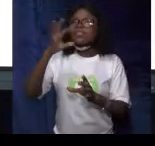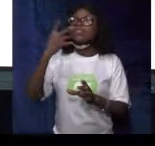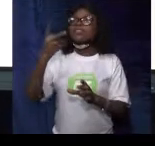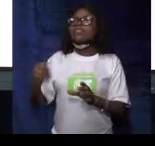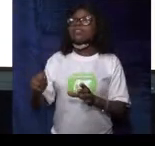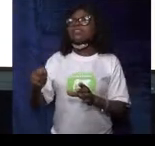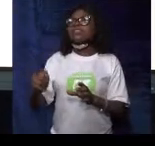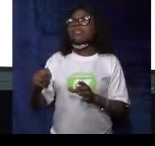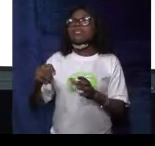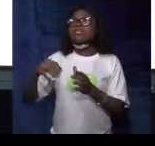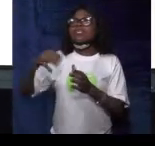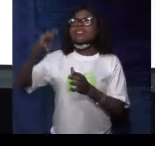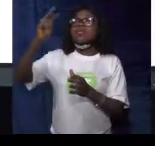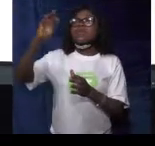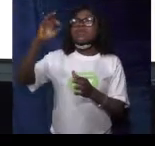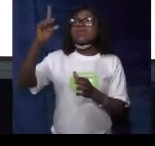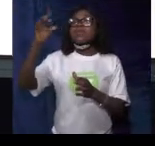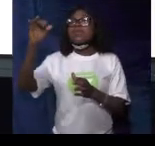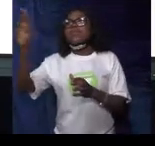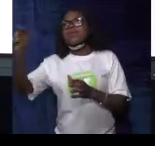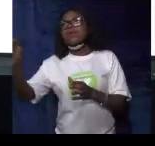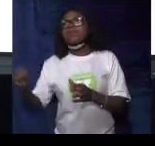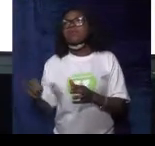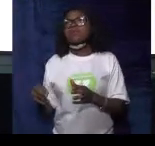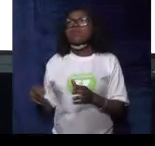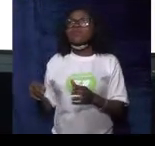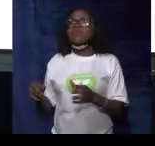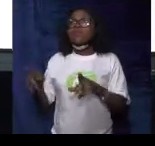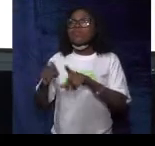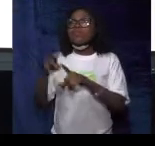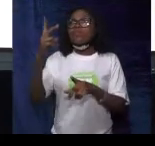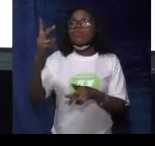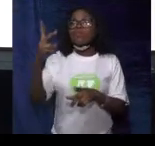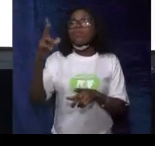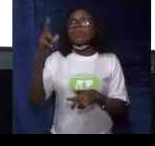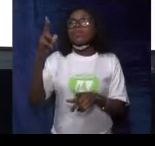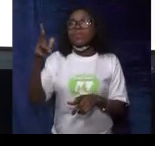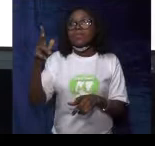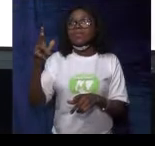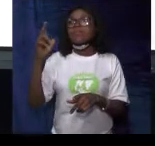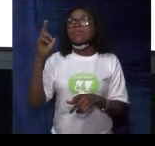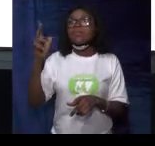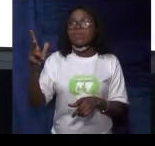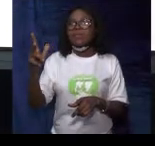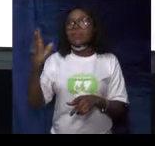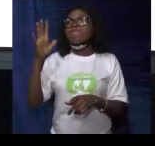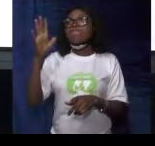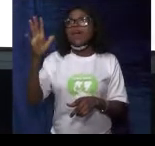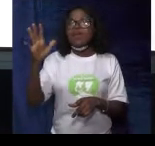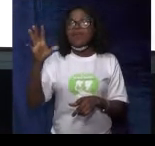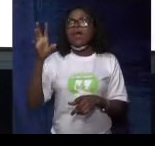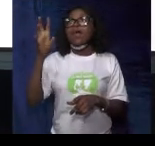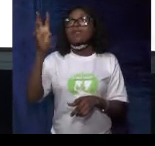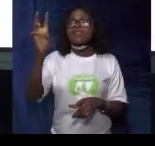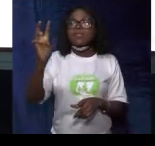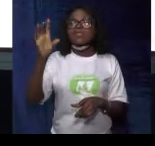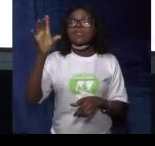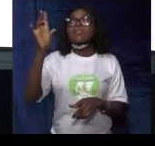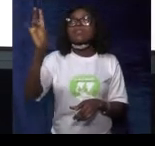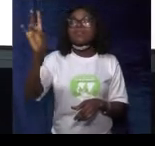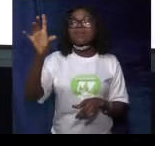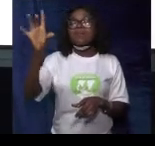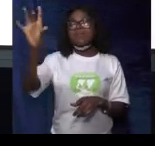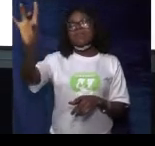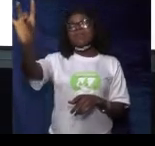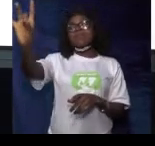the median. Now the options are 3, 5, 6, and 7. But if you look at the data set, it starts with 2, then 3, then 3,